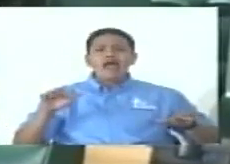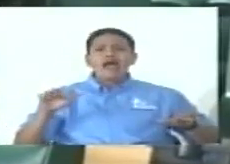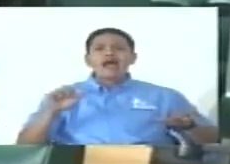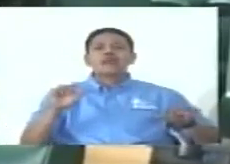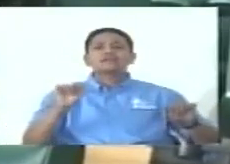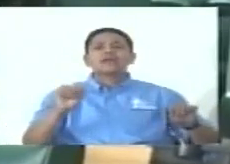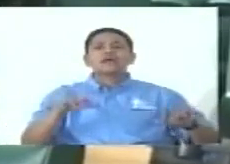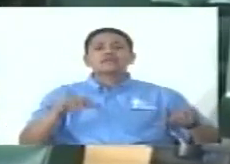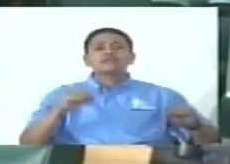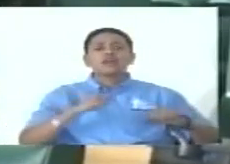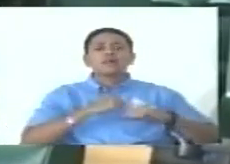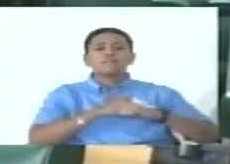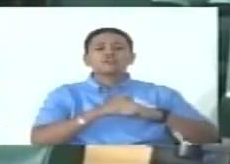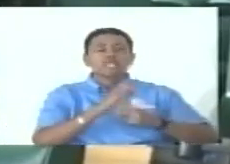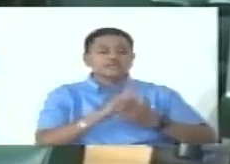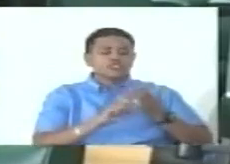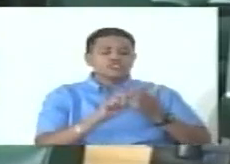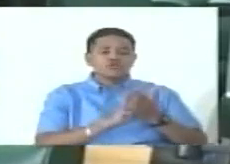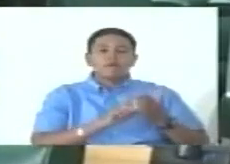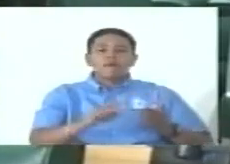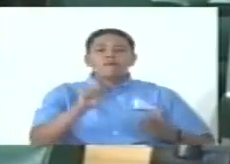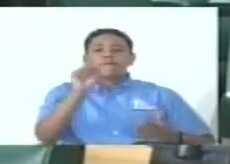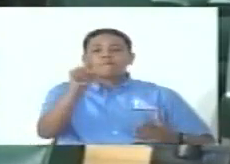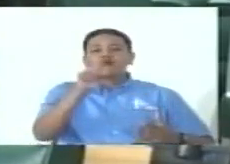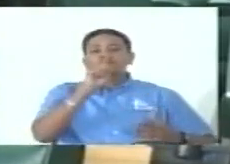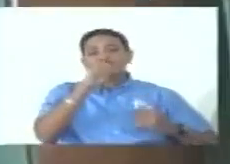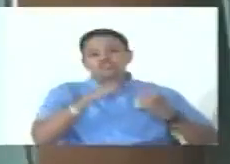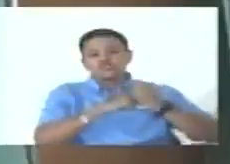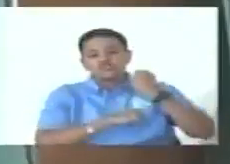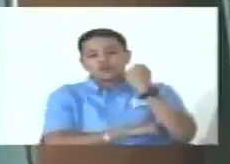protect discrimination must be supported.